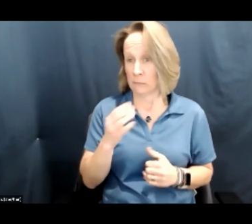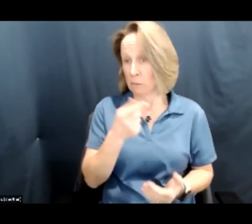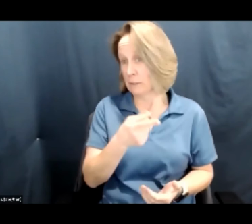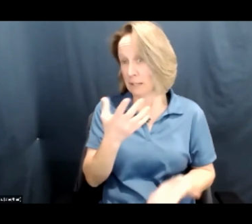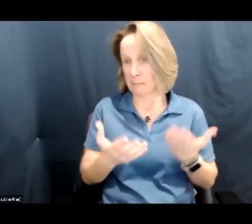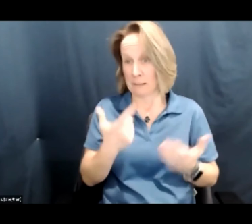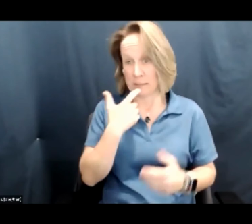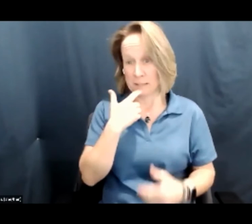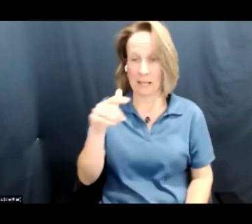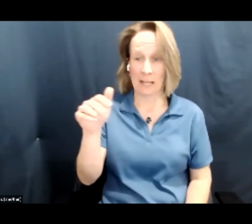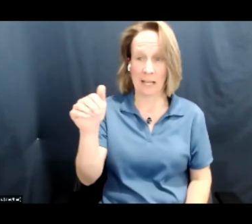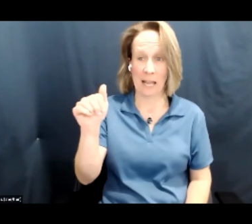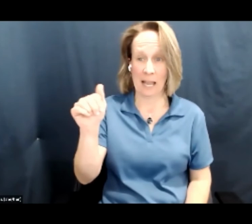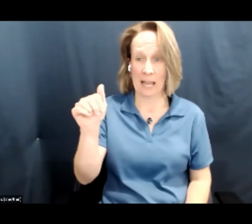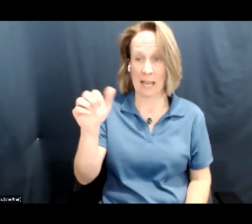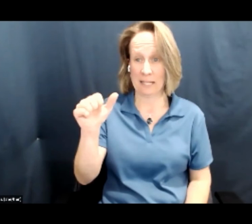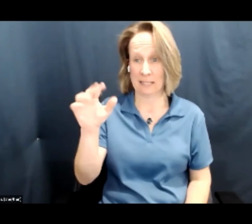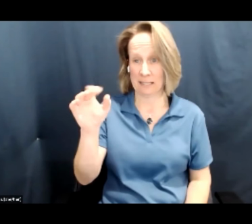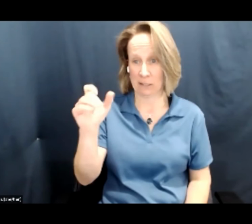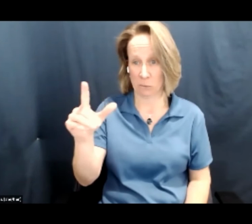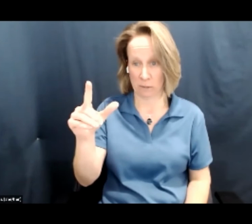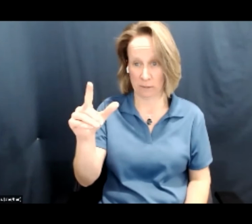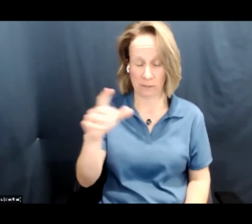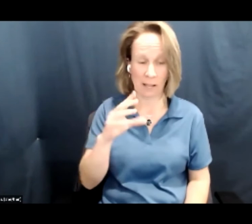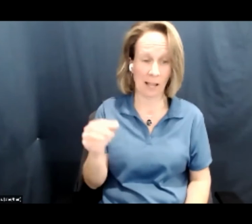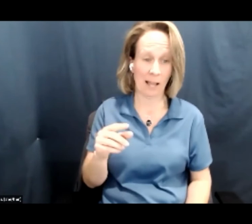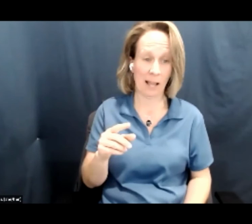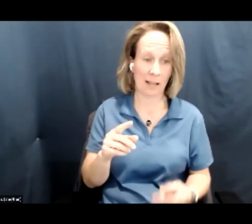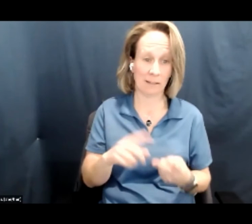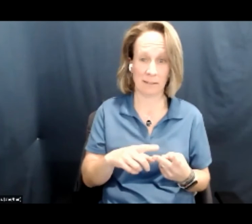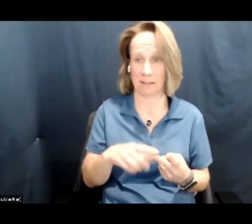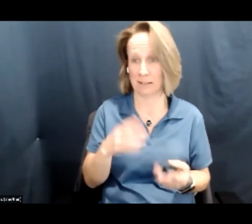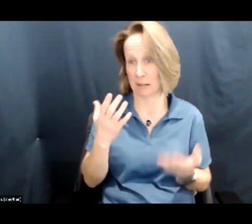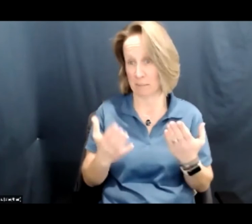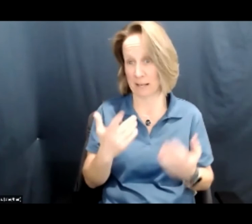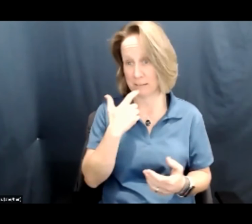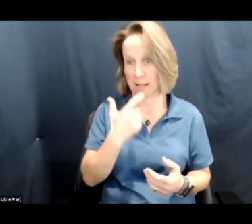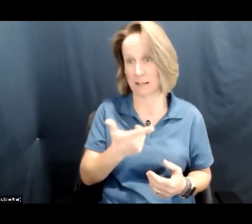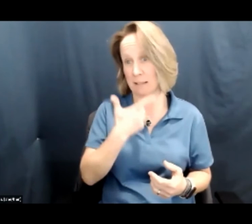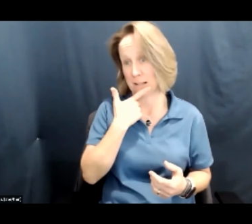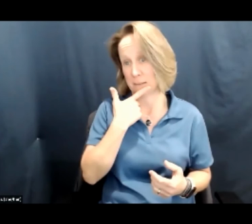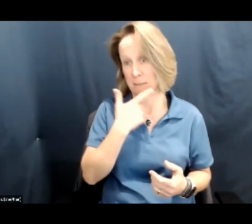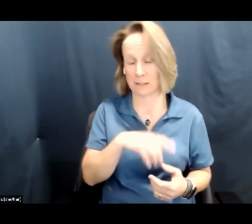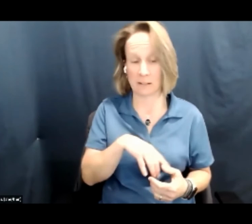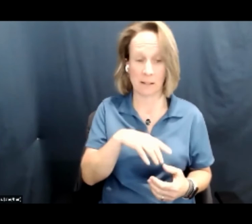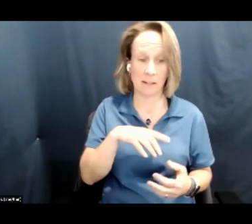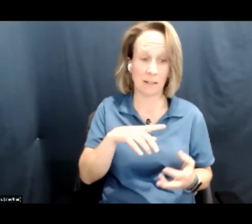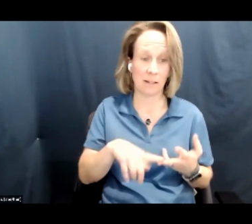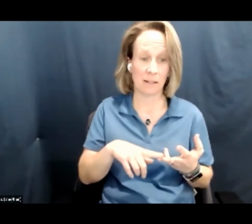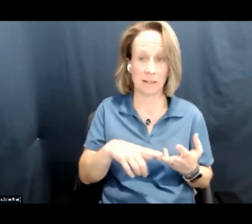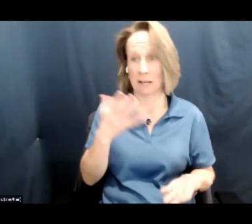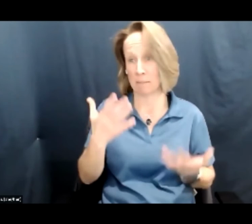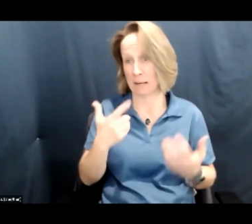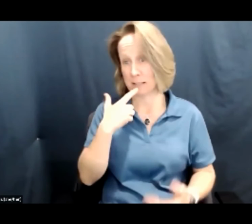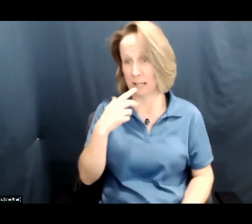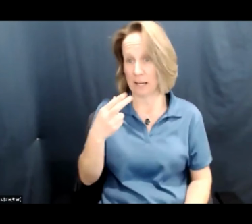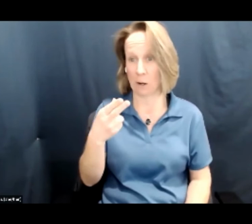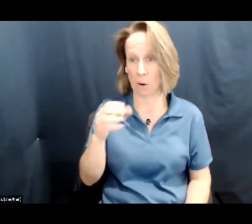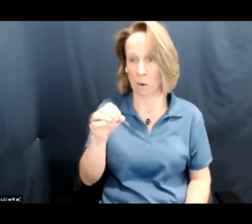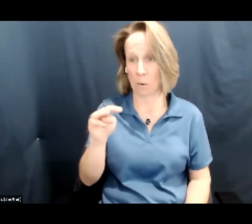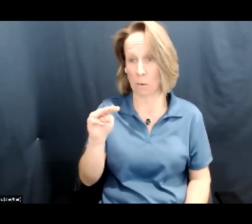and they may identify as a lesbian. They may identify as homoromantic,